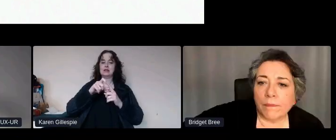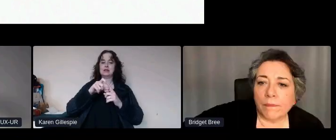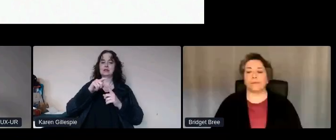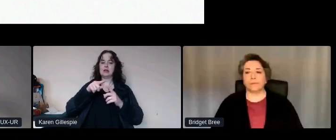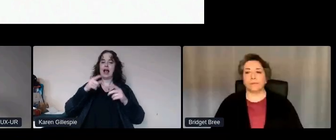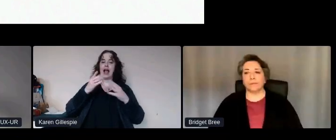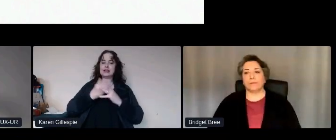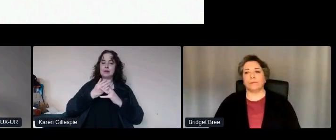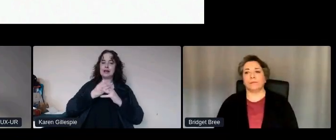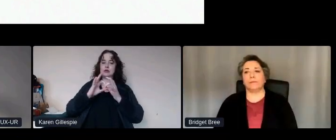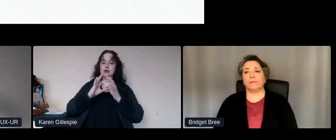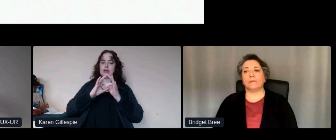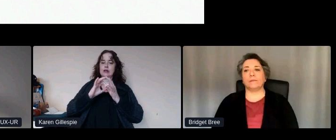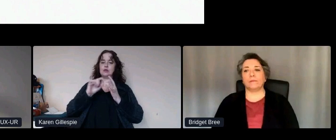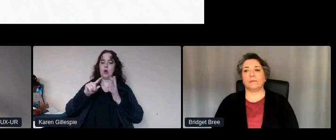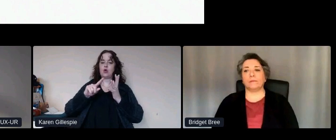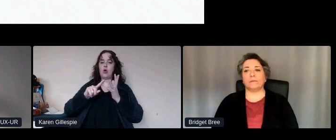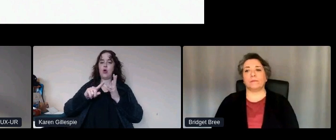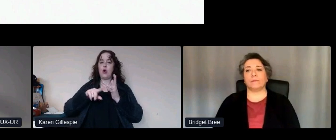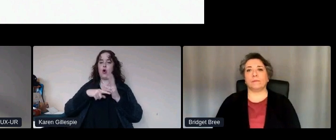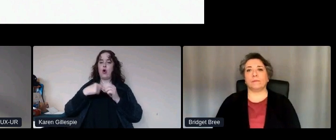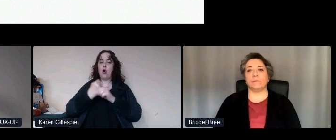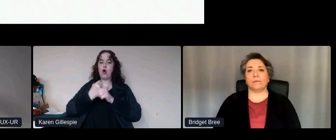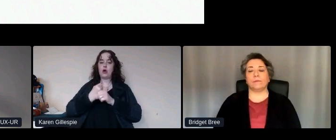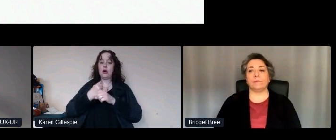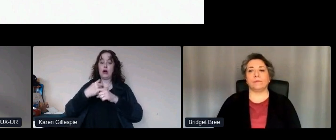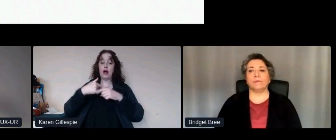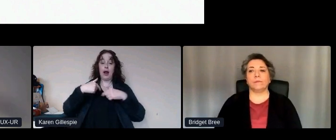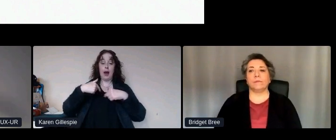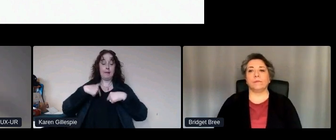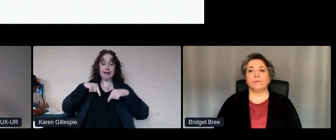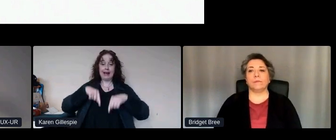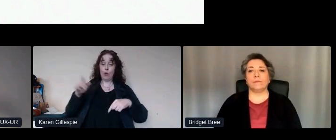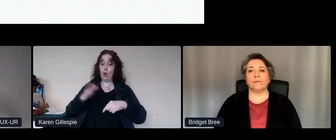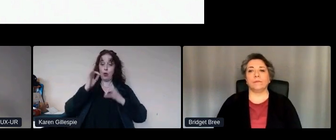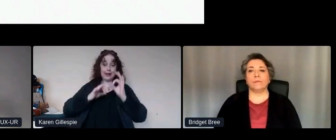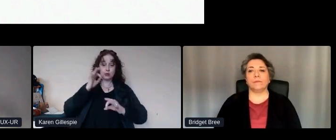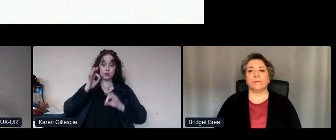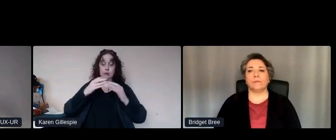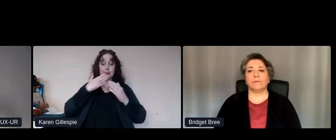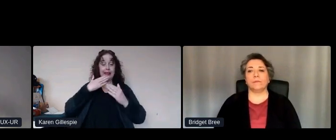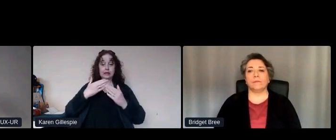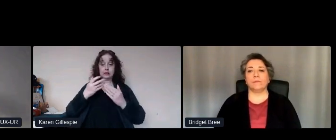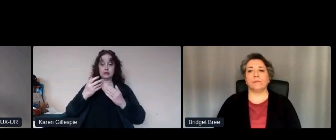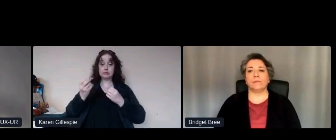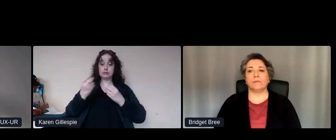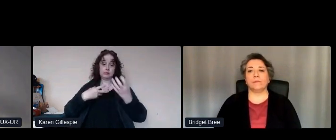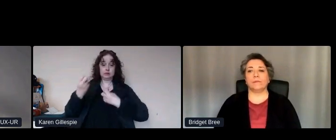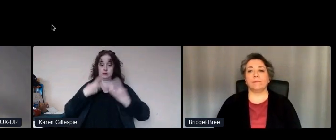hylander@accessibilityassociation.org. So I'm here for all your questions. So please don't hesitate to reach out.